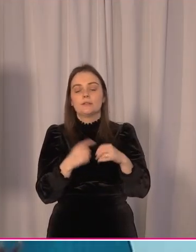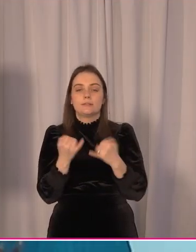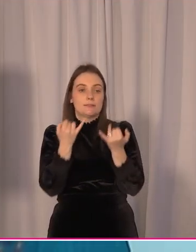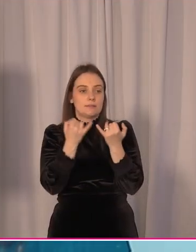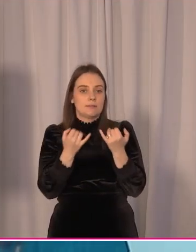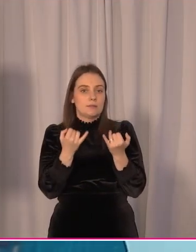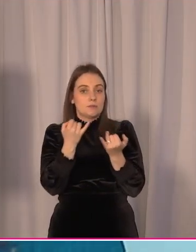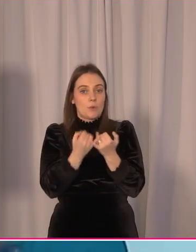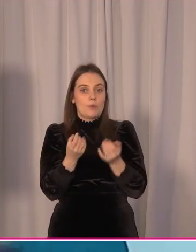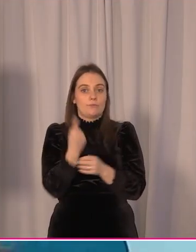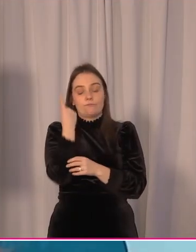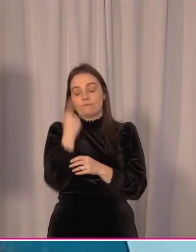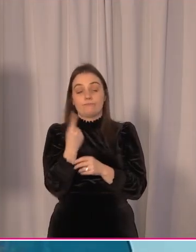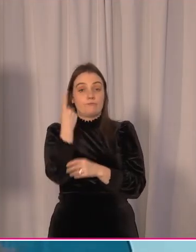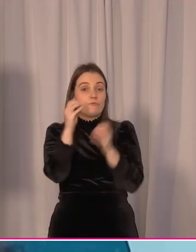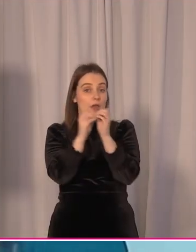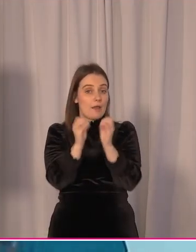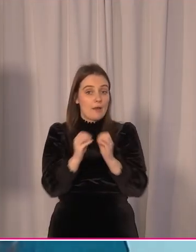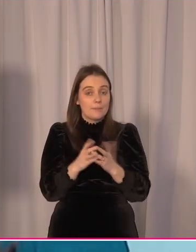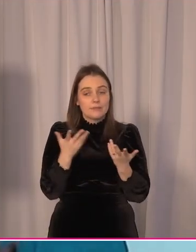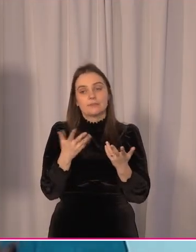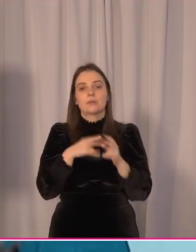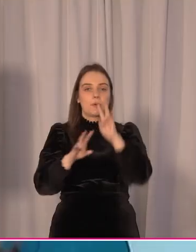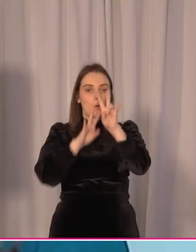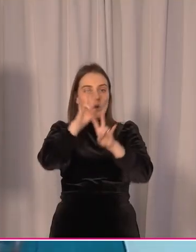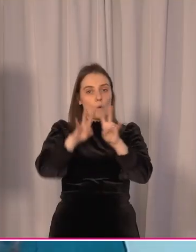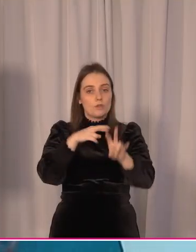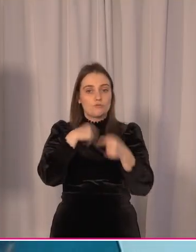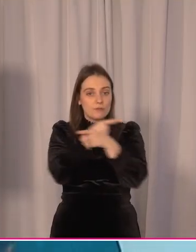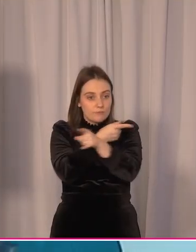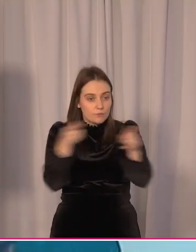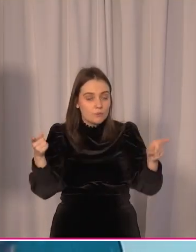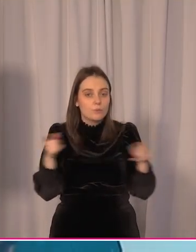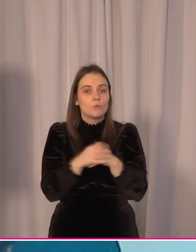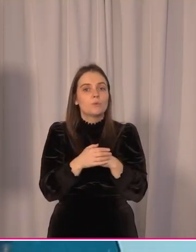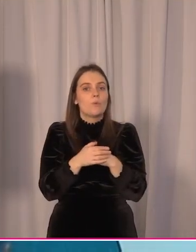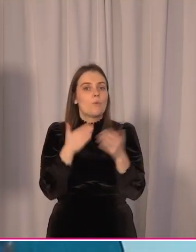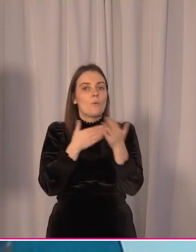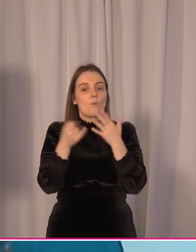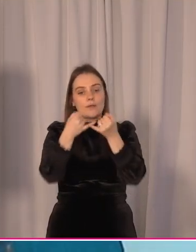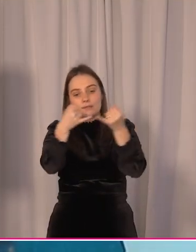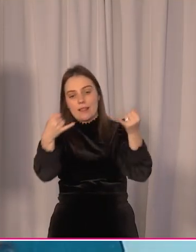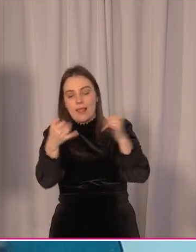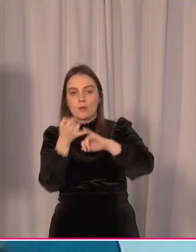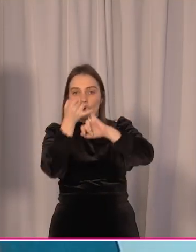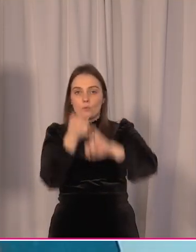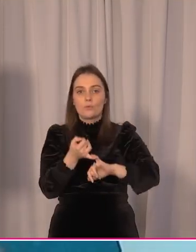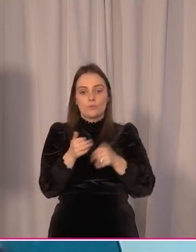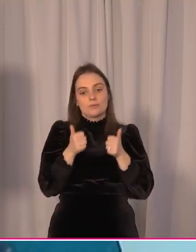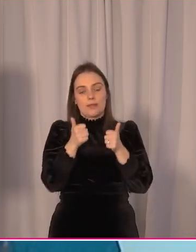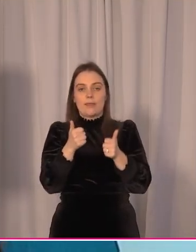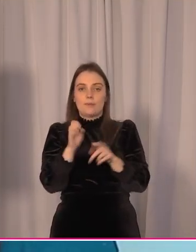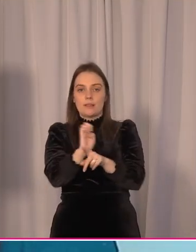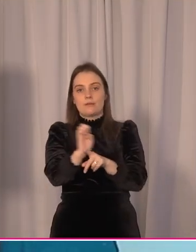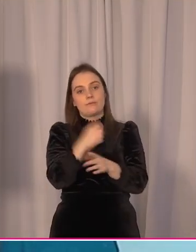So I leave you with a question in a way, which is, where do we cross the line? Who is able enough